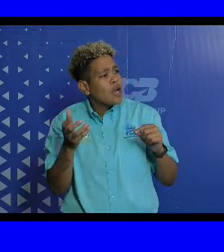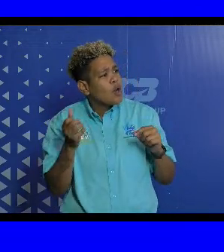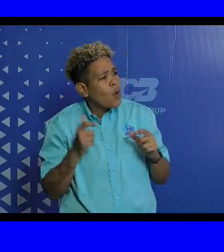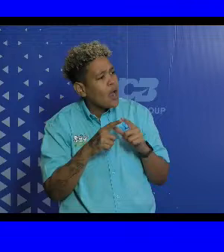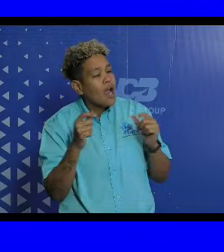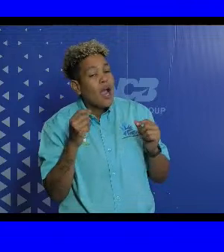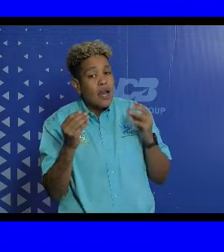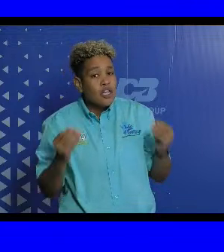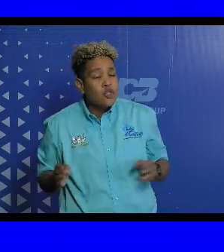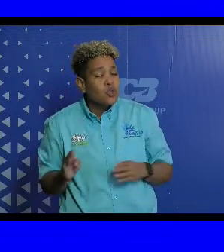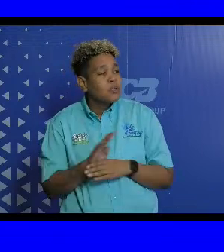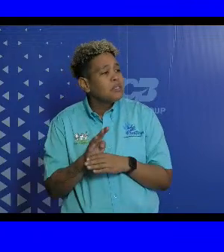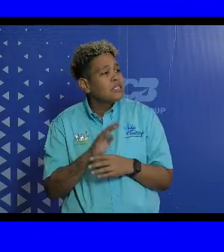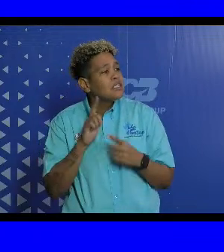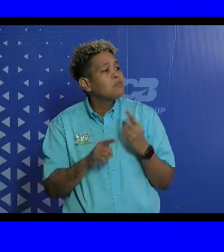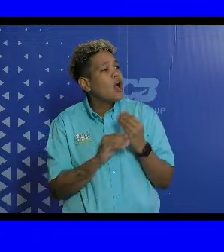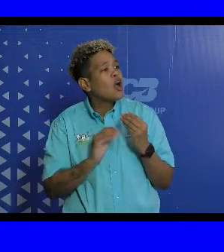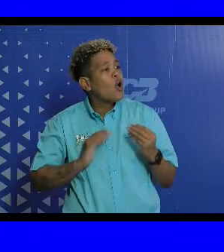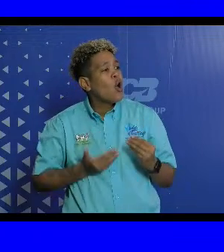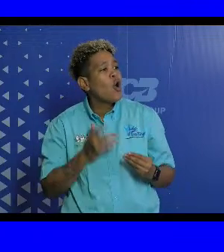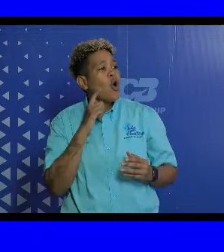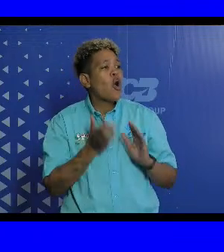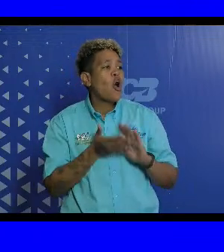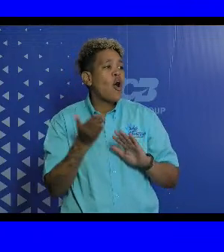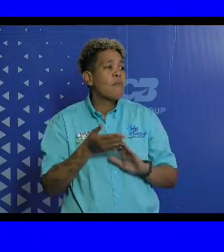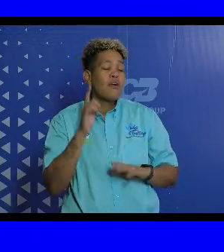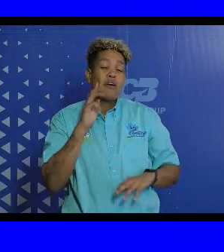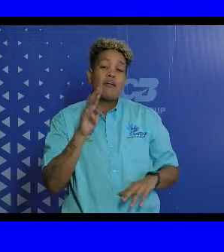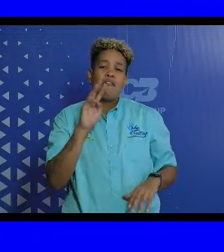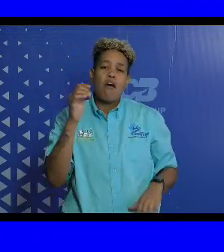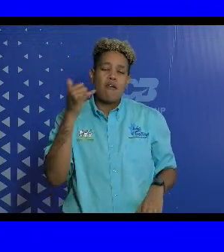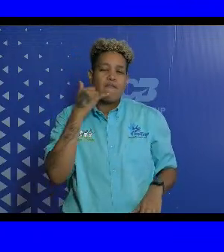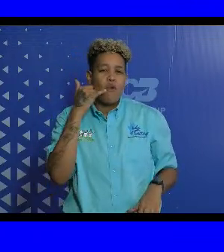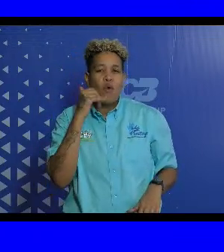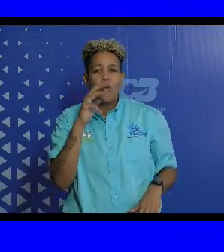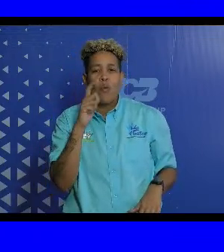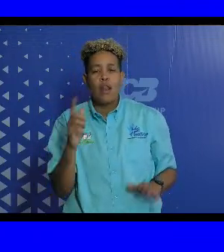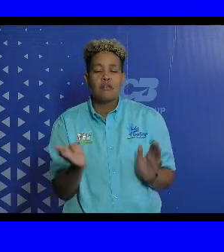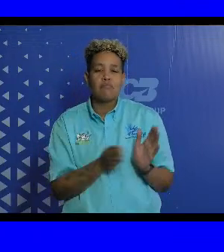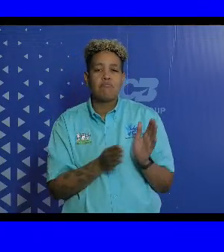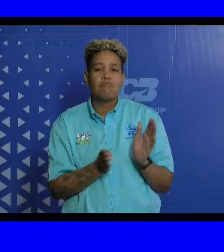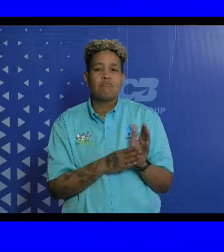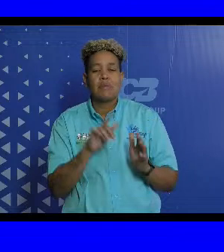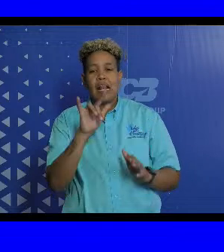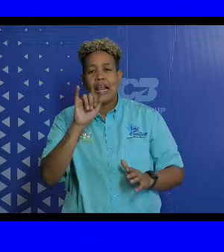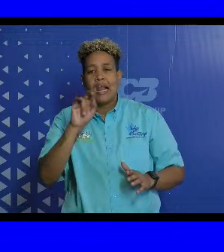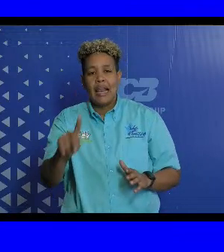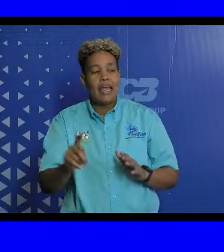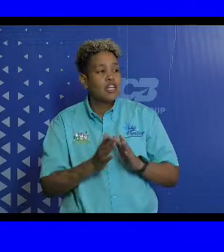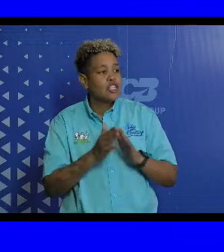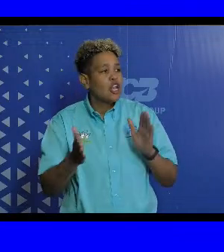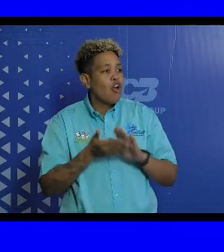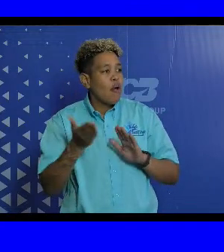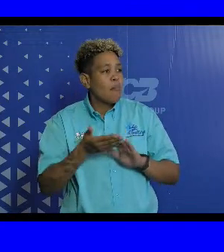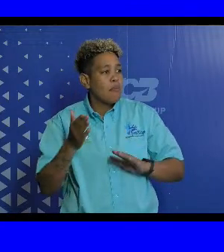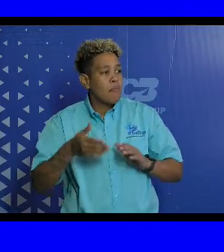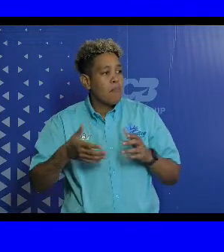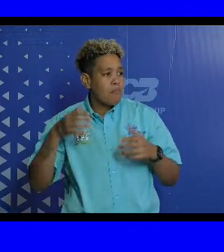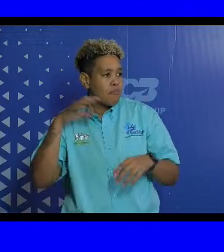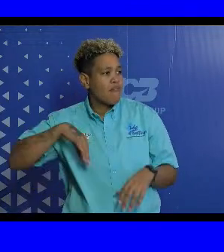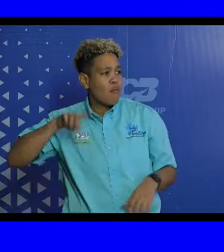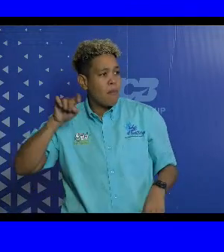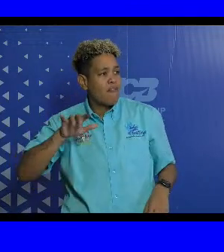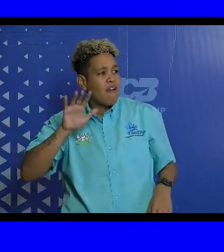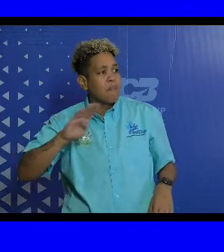card issuing businesses, as well as the operations for our mobile wallet Link, generated operating profits of